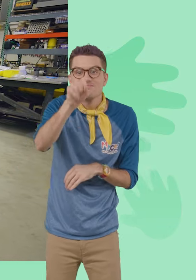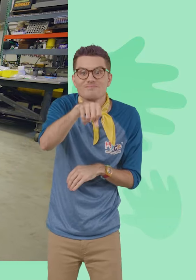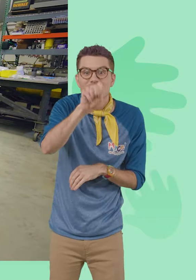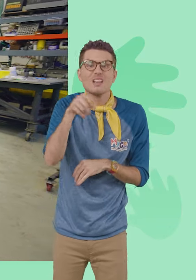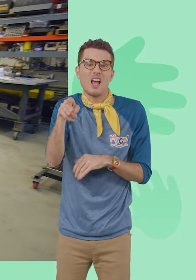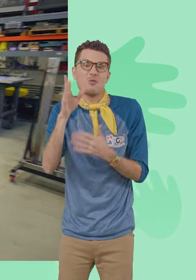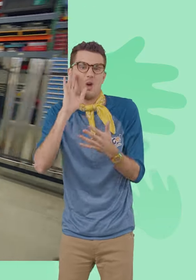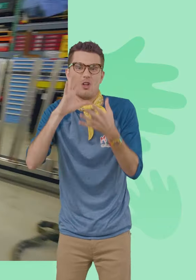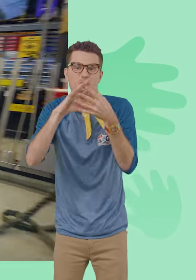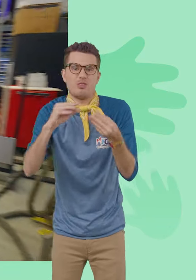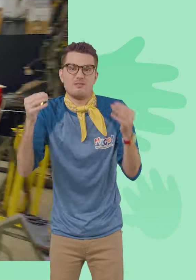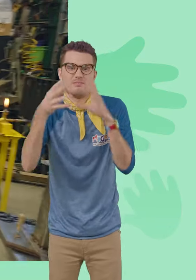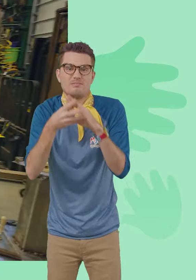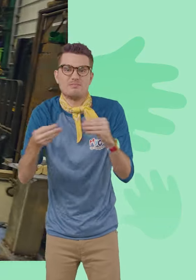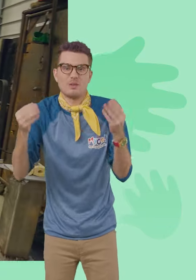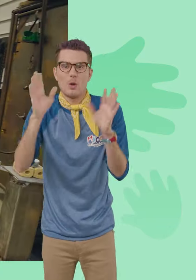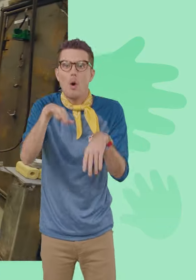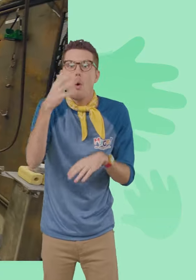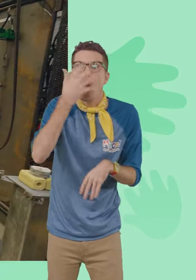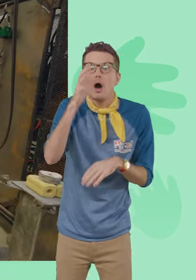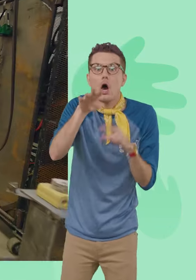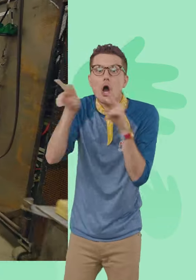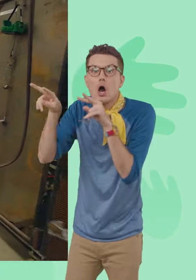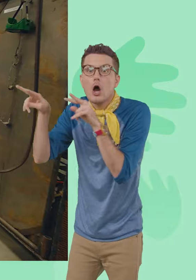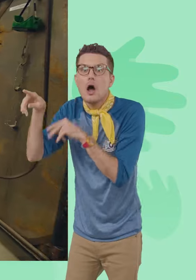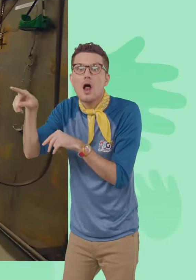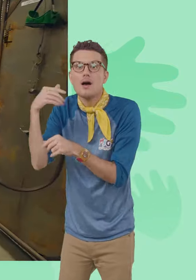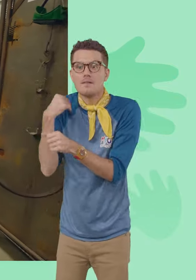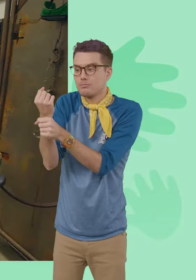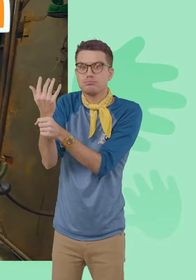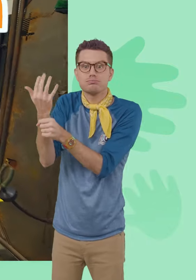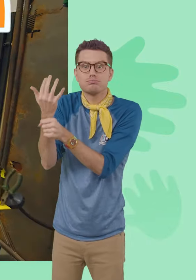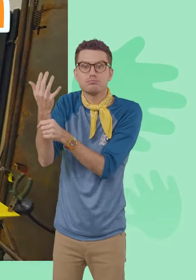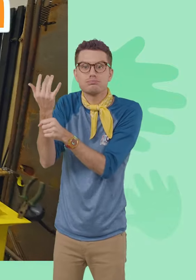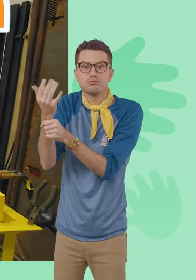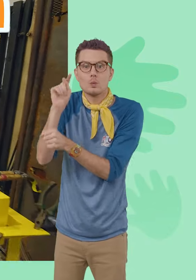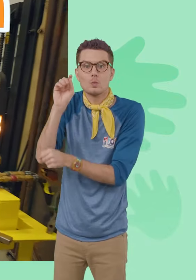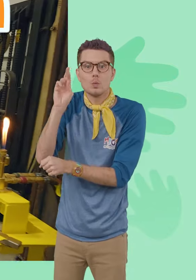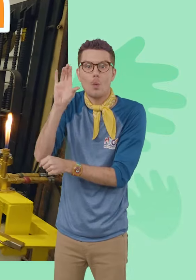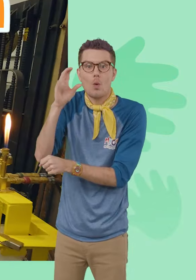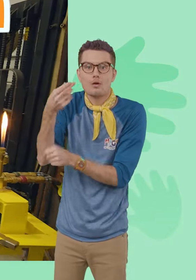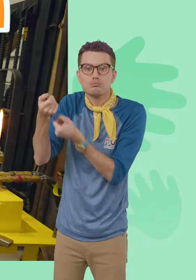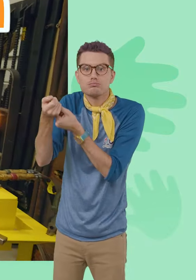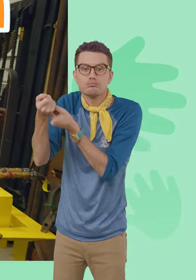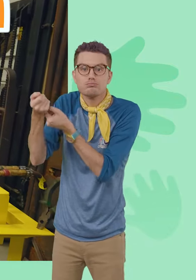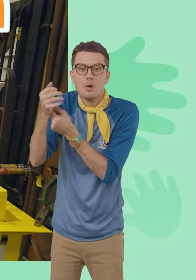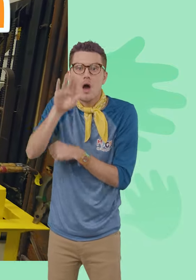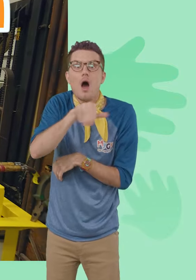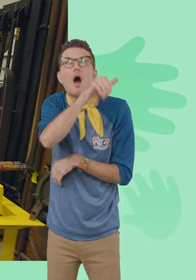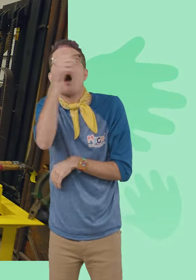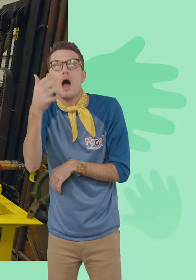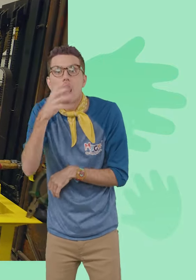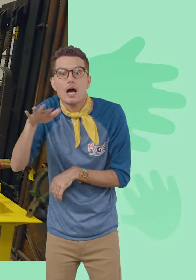there. Whoa, check it out. This is a torch, another hot area that I am definitely